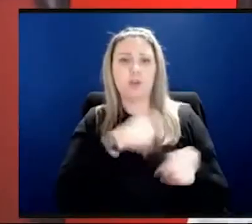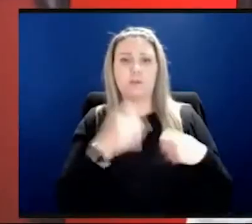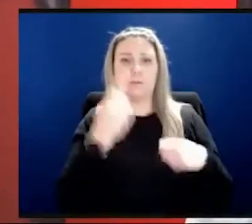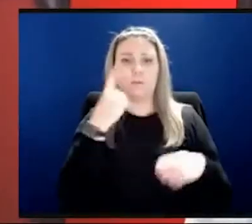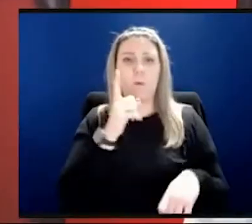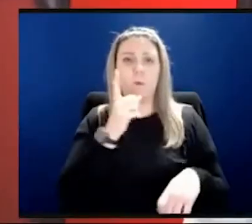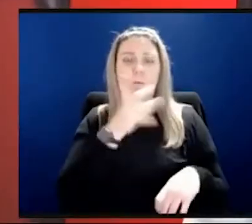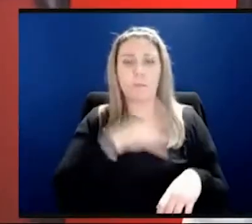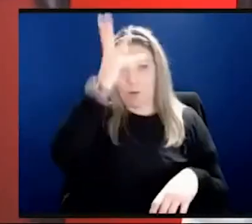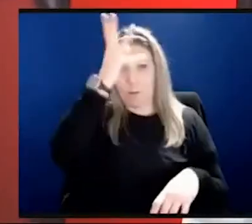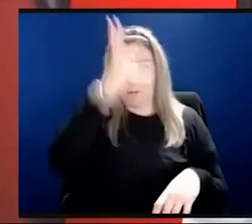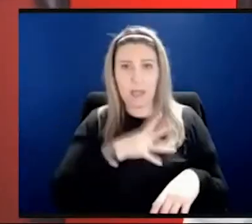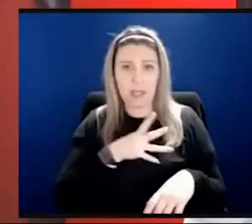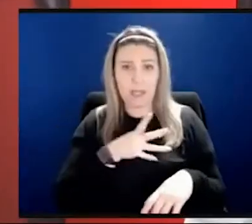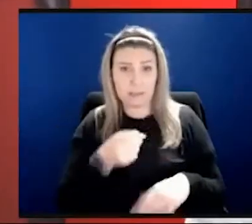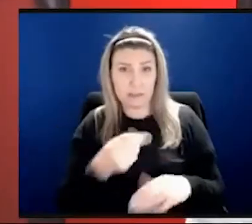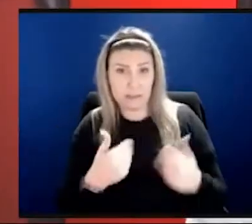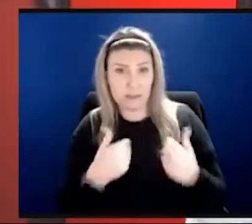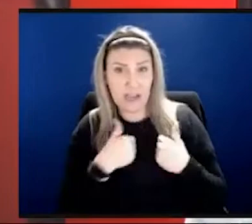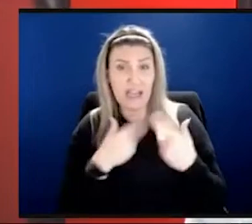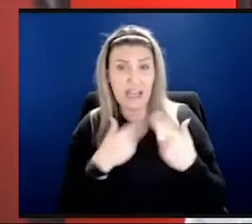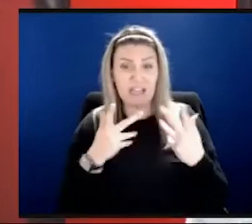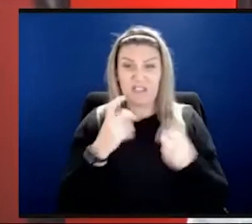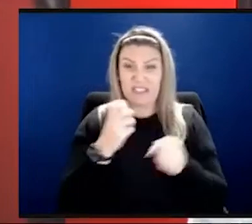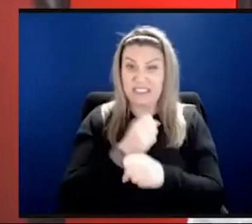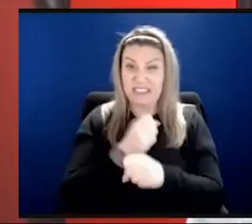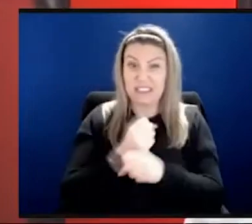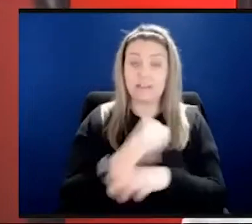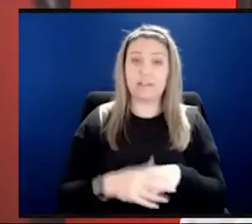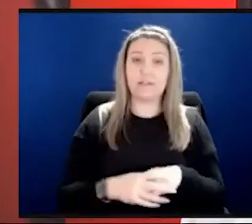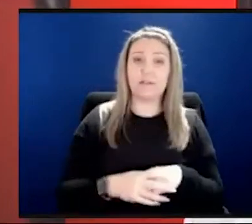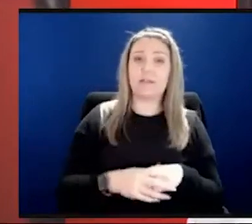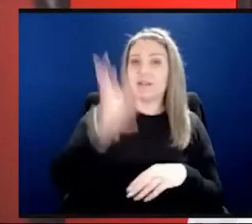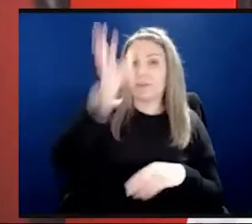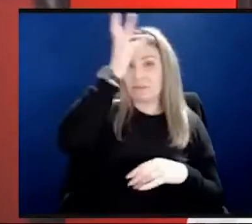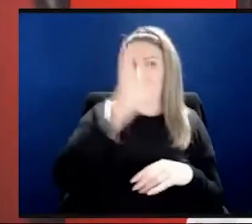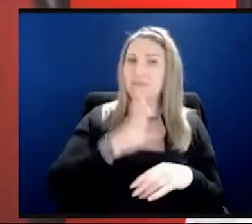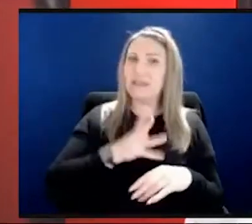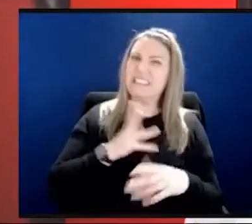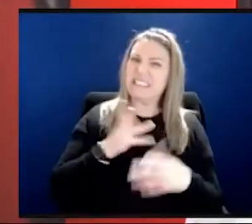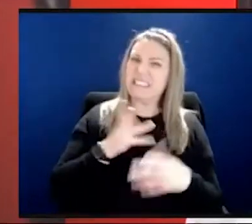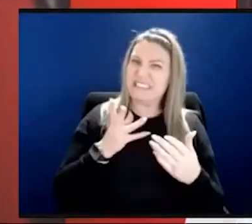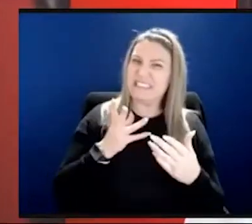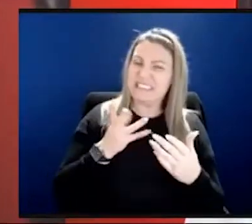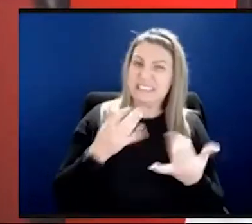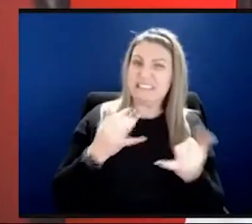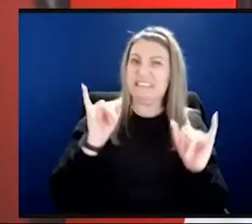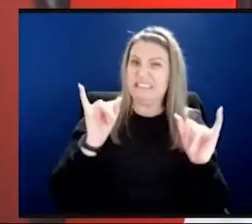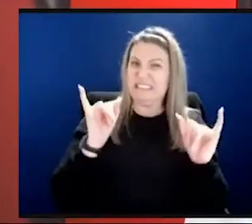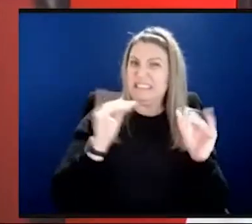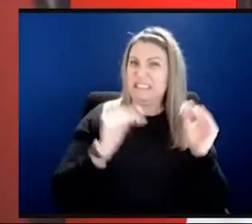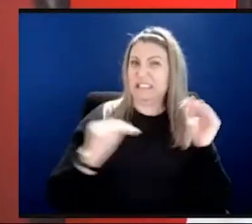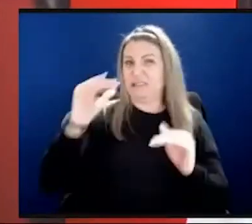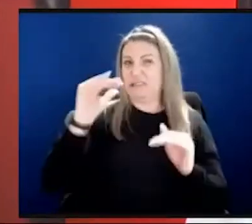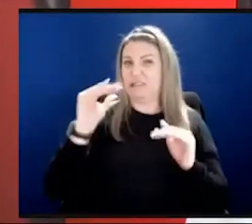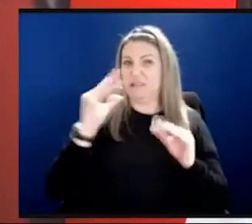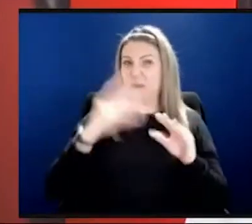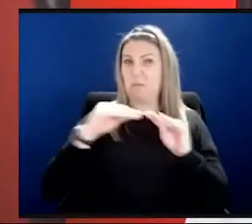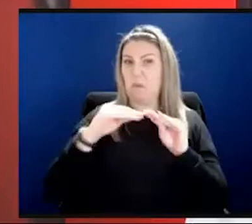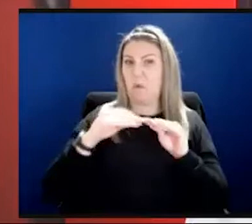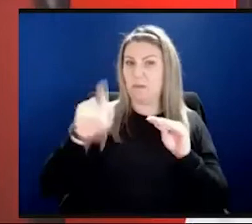Do you have statistics for that? I think men still outnumber women, Okay.